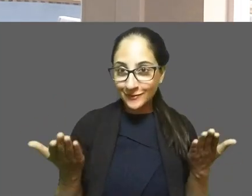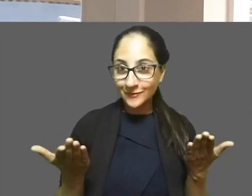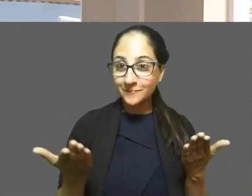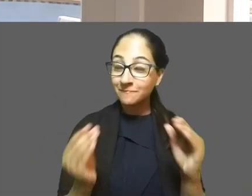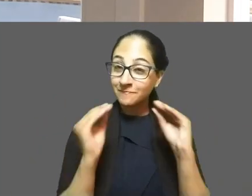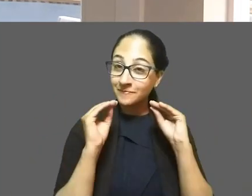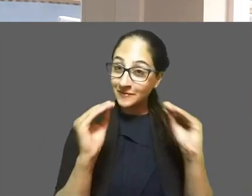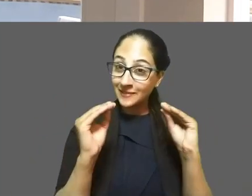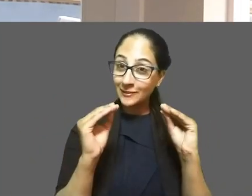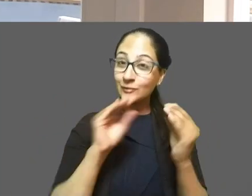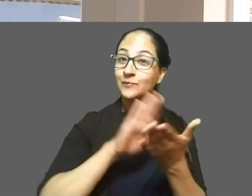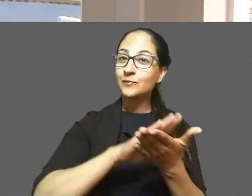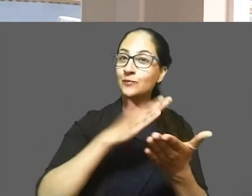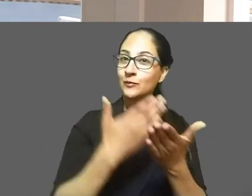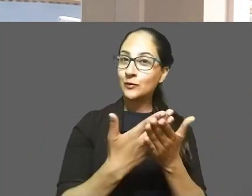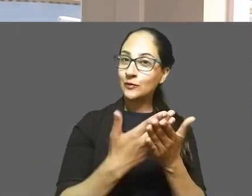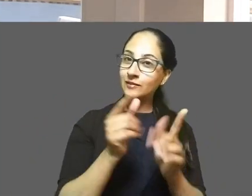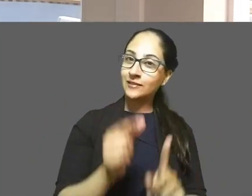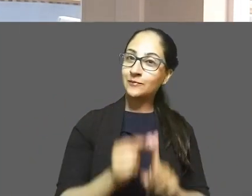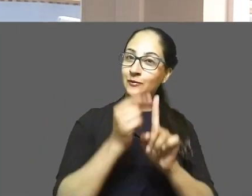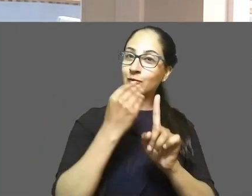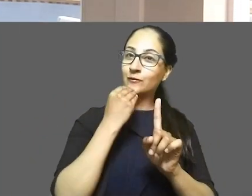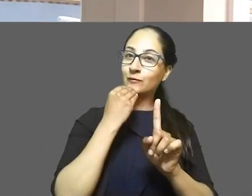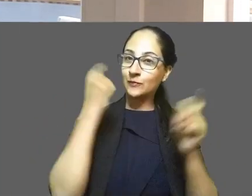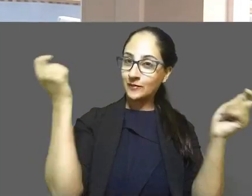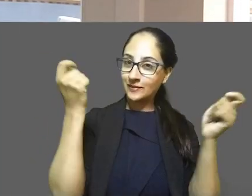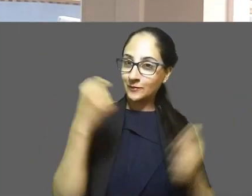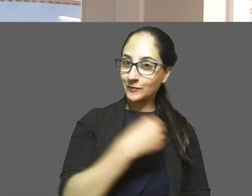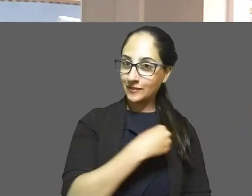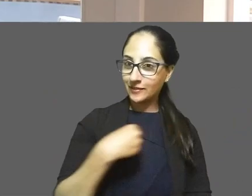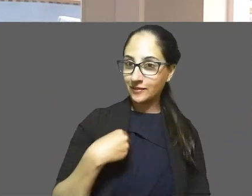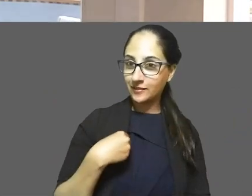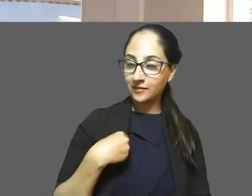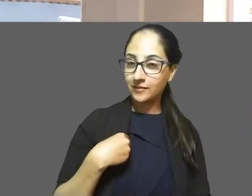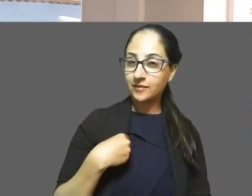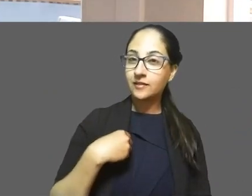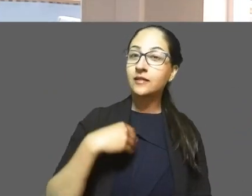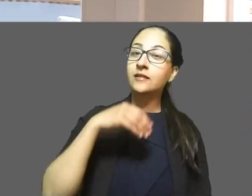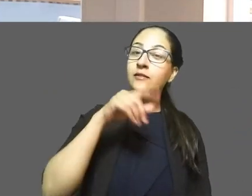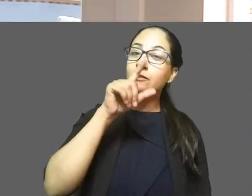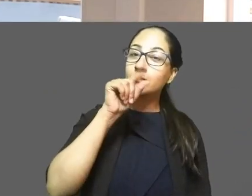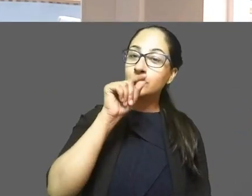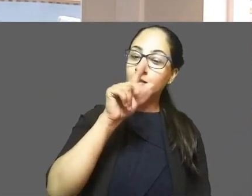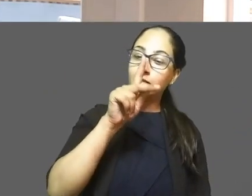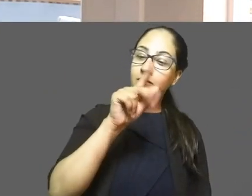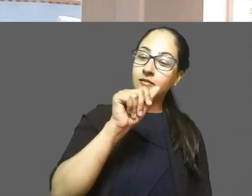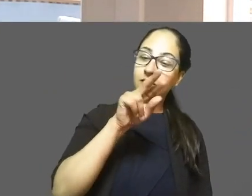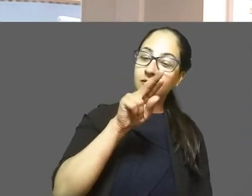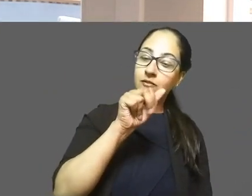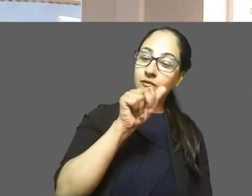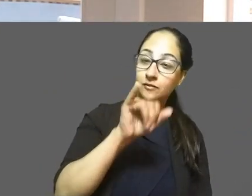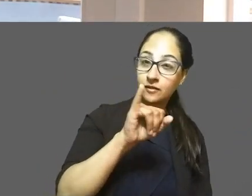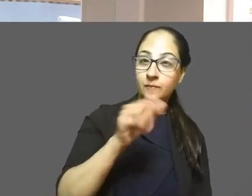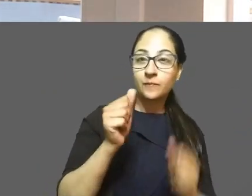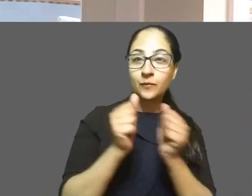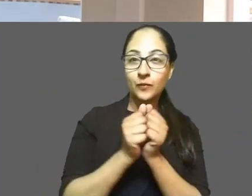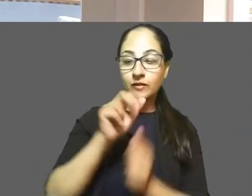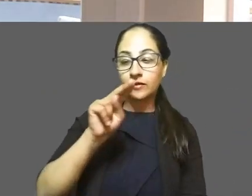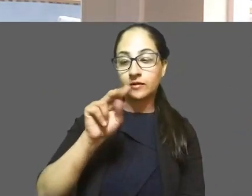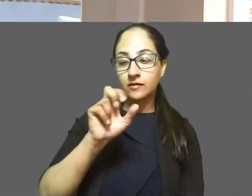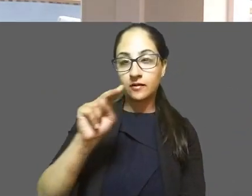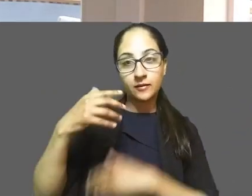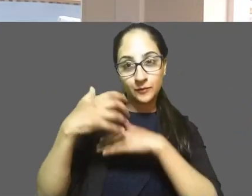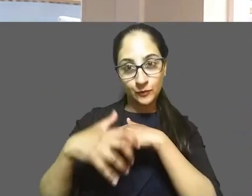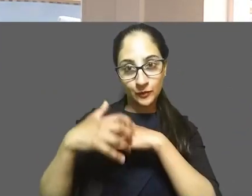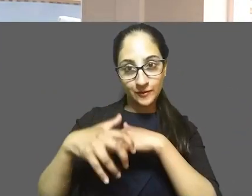you cook this Eid meal of karai chicken and skillet naan. So why don't we go ahead and